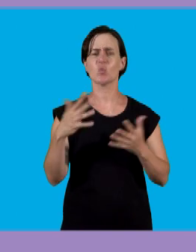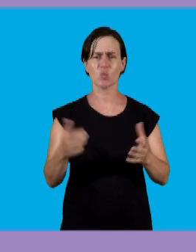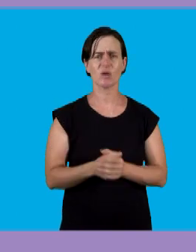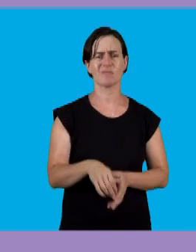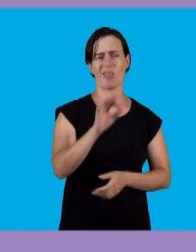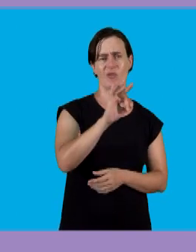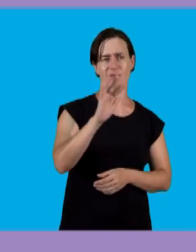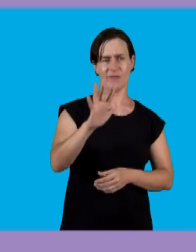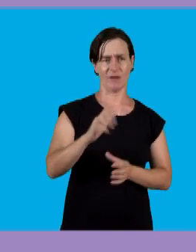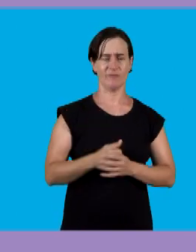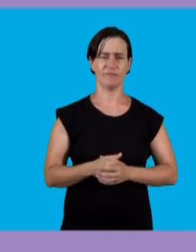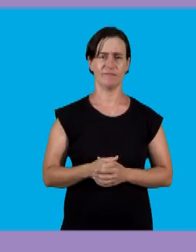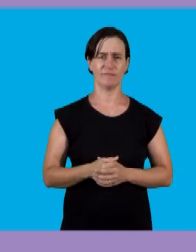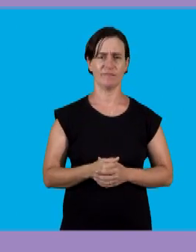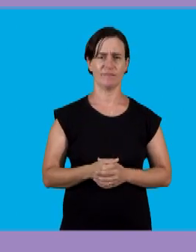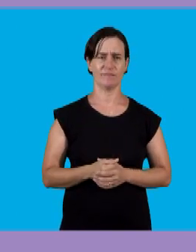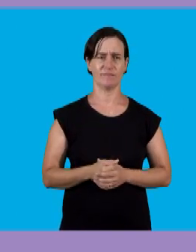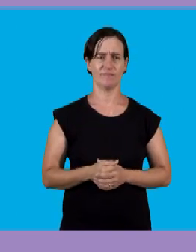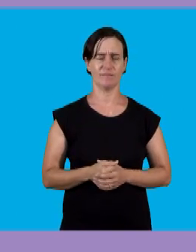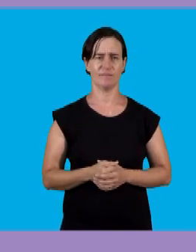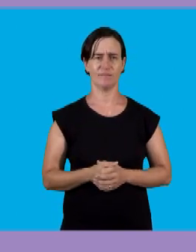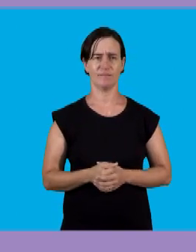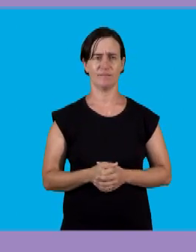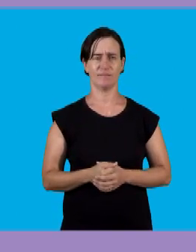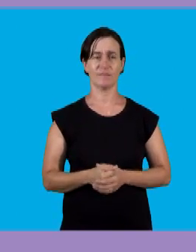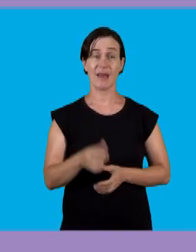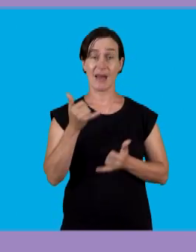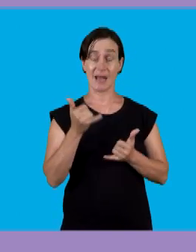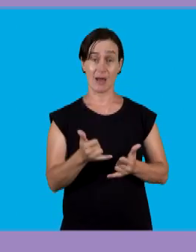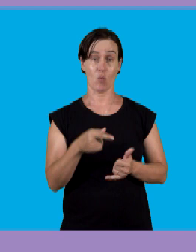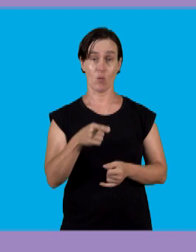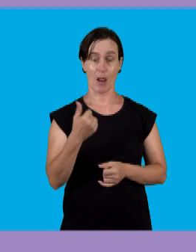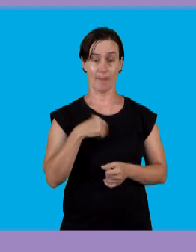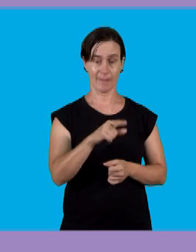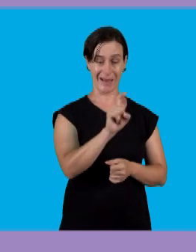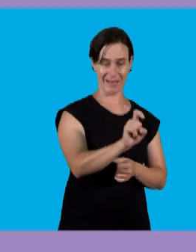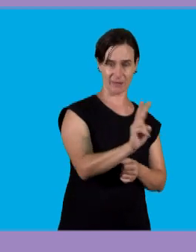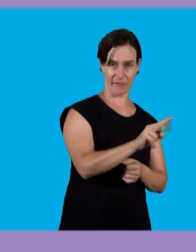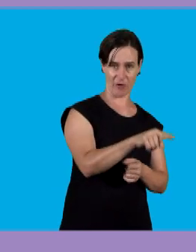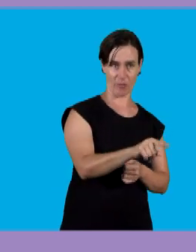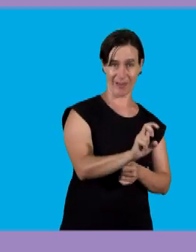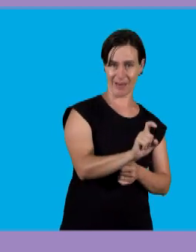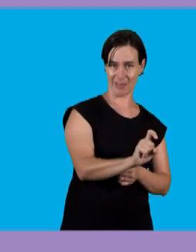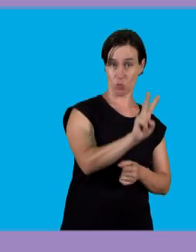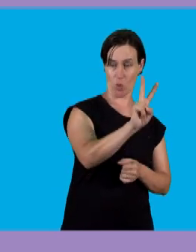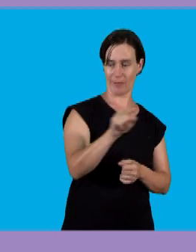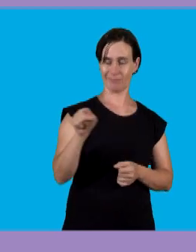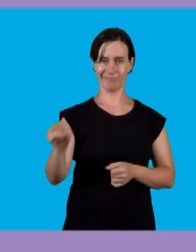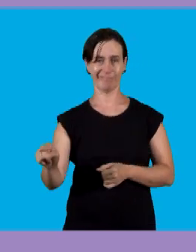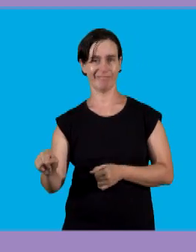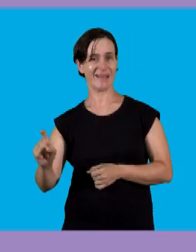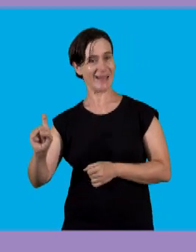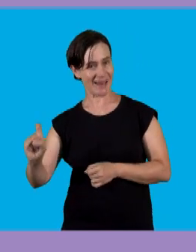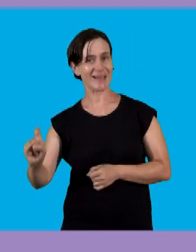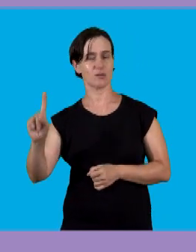a 35. Then we are going to multiply the variables as well. We have an x